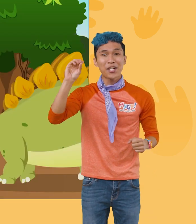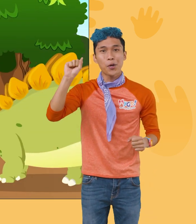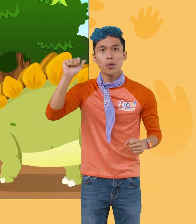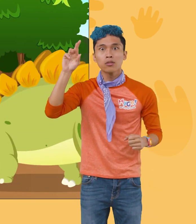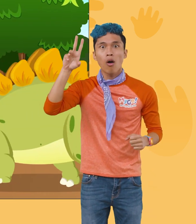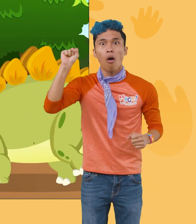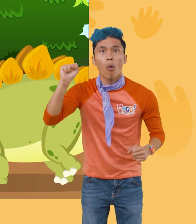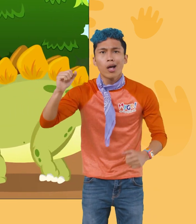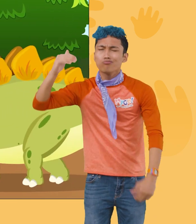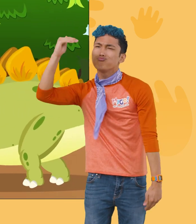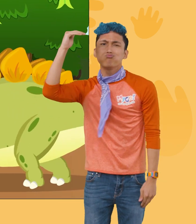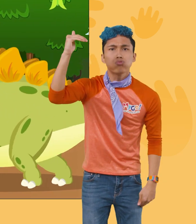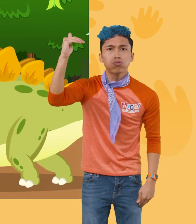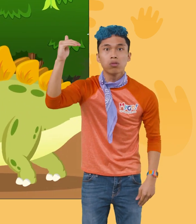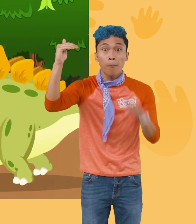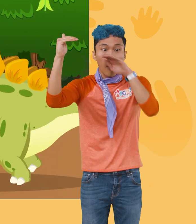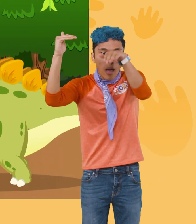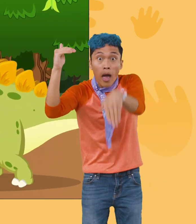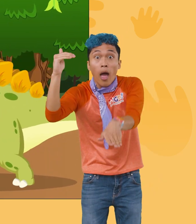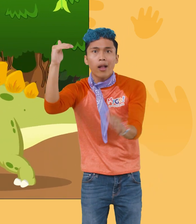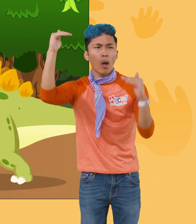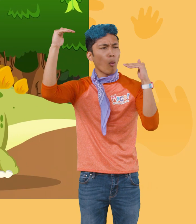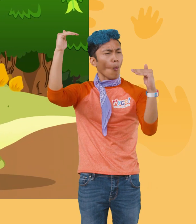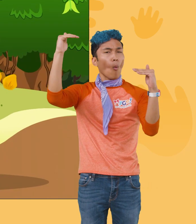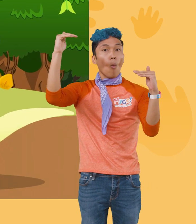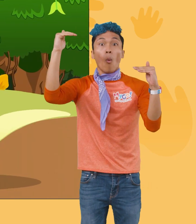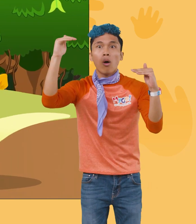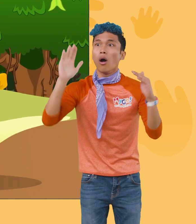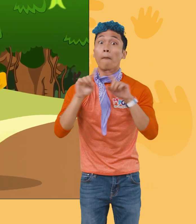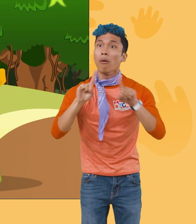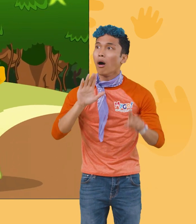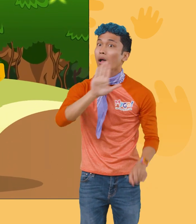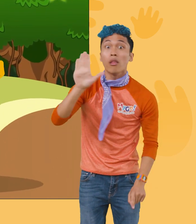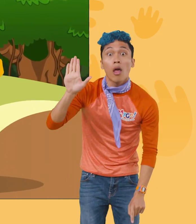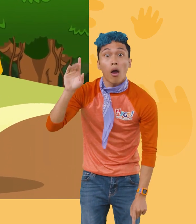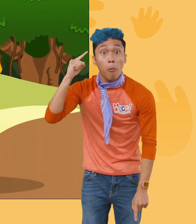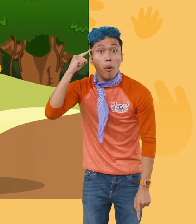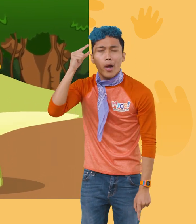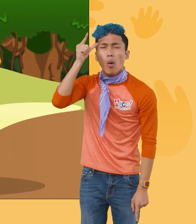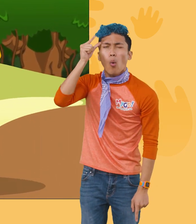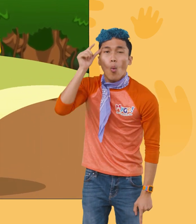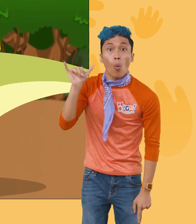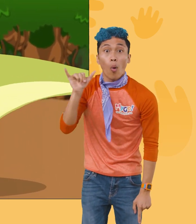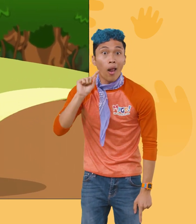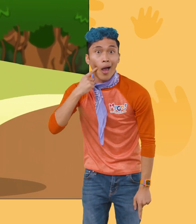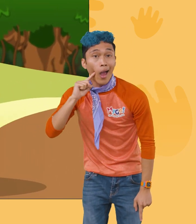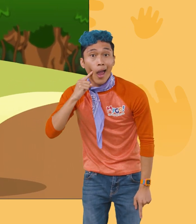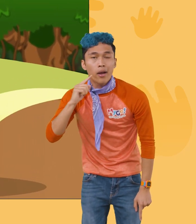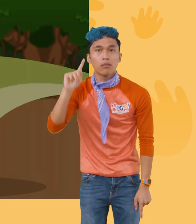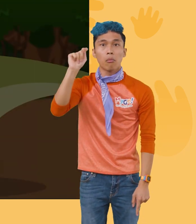roar! Stegosauruses were bigger than elephants, but their brains were the size of